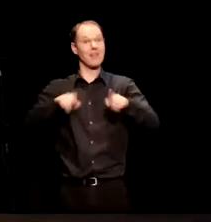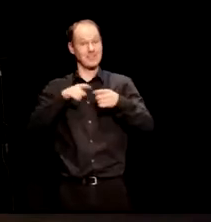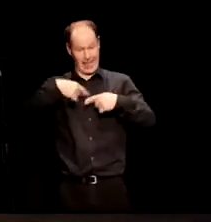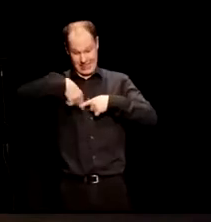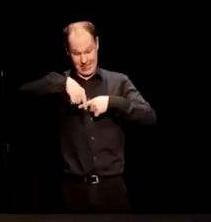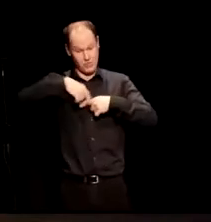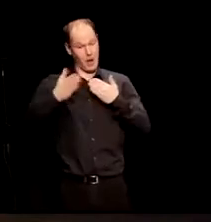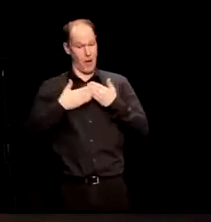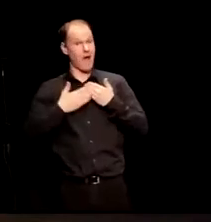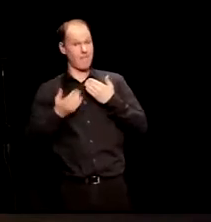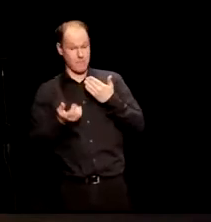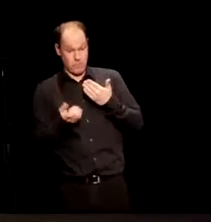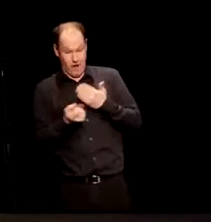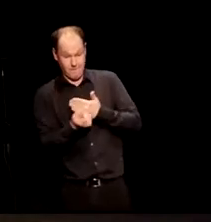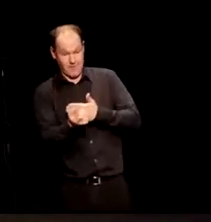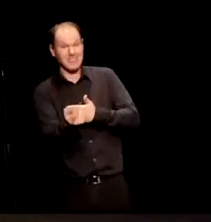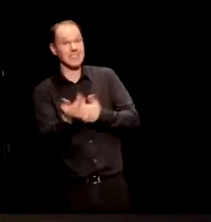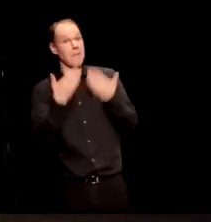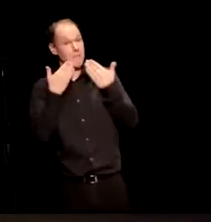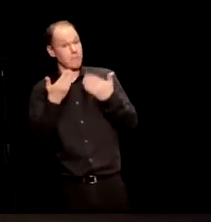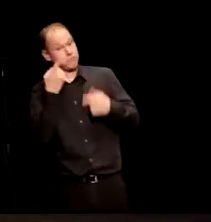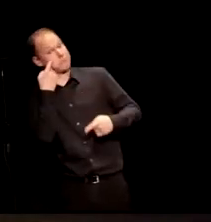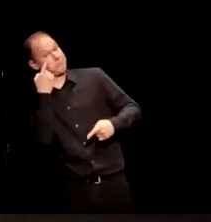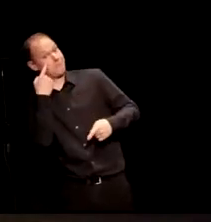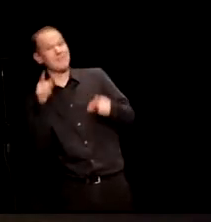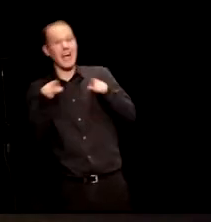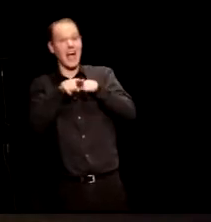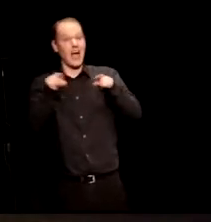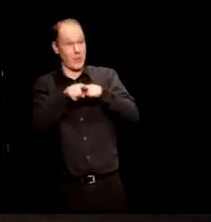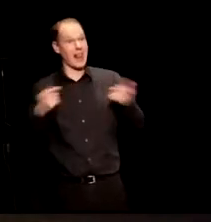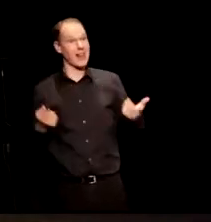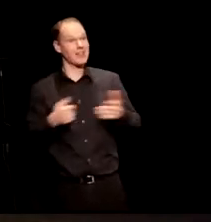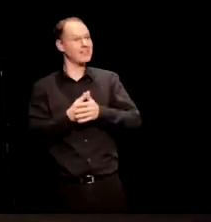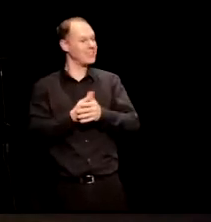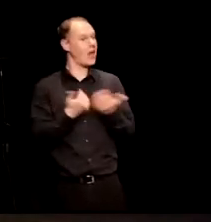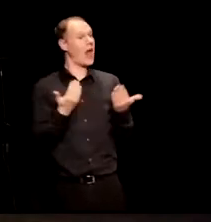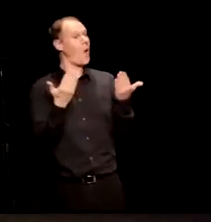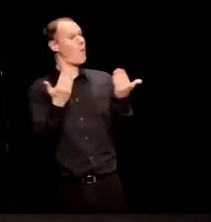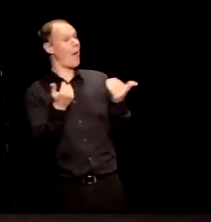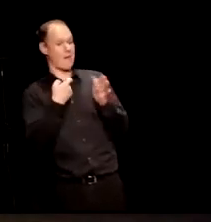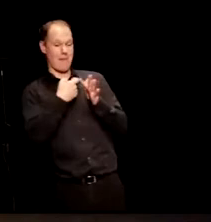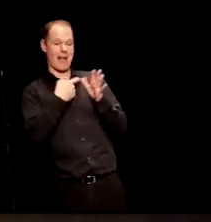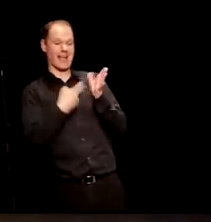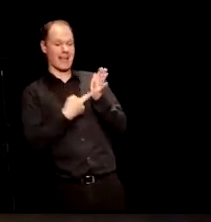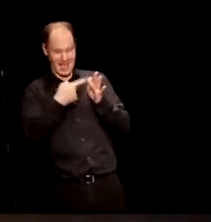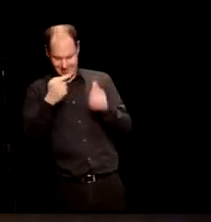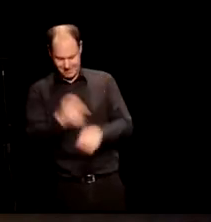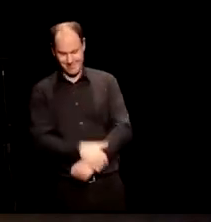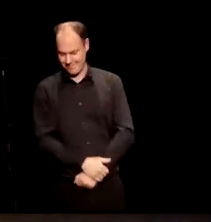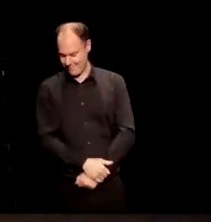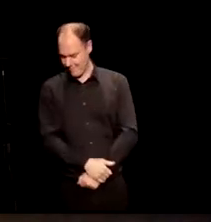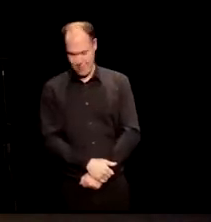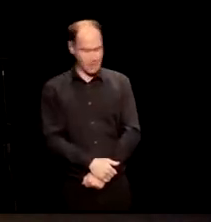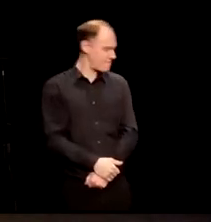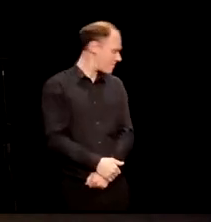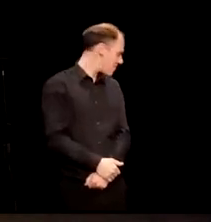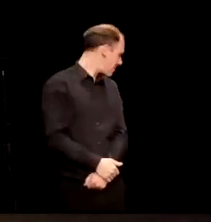week. It's a little taster of some of the things we get up to as part of Furnace. And I'm going to welcome Kate on stage. Thank you,